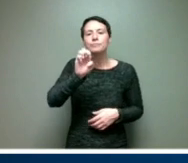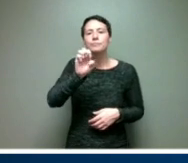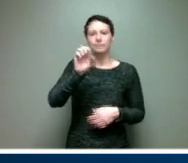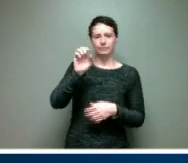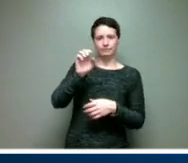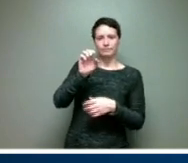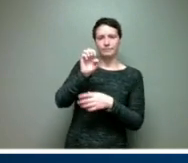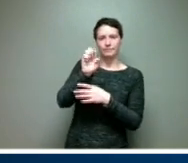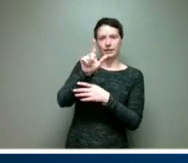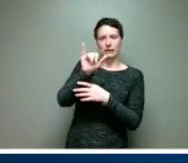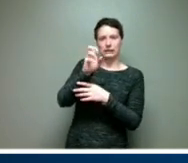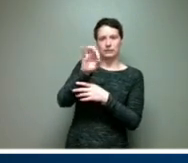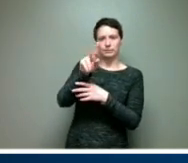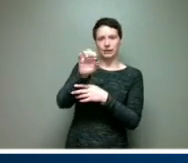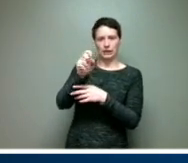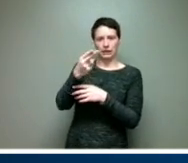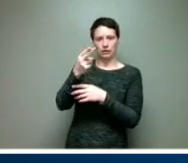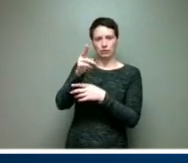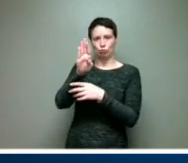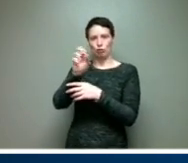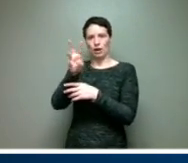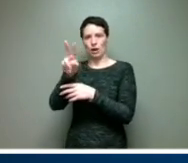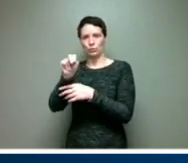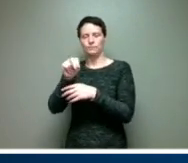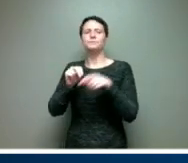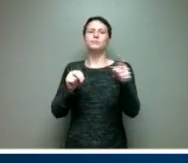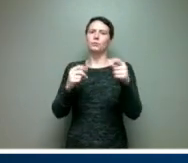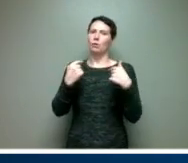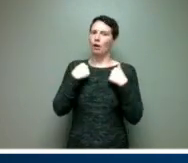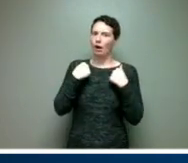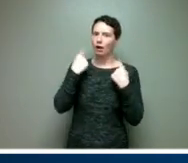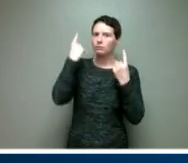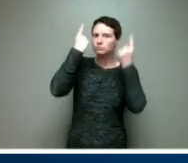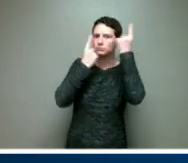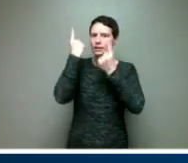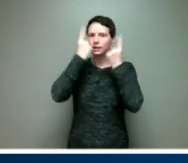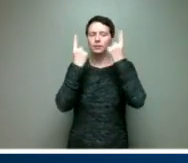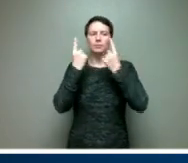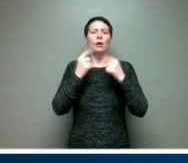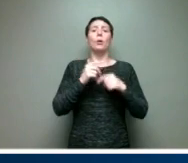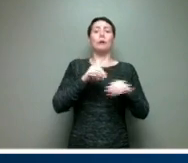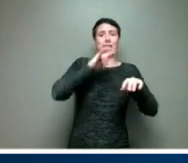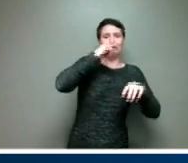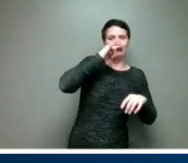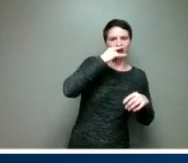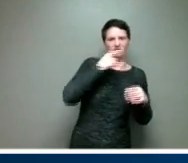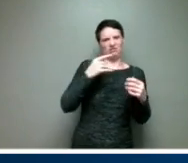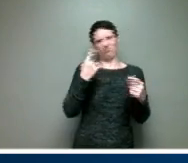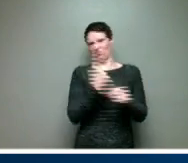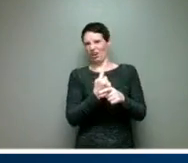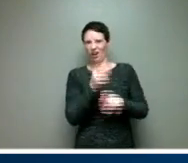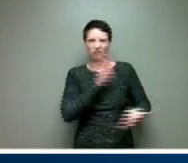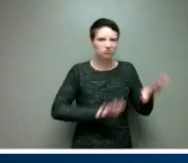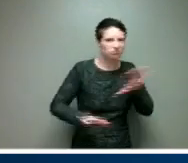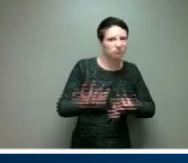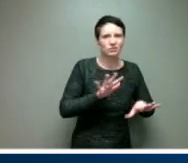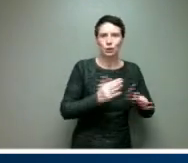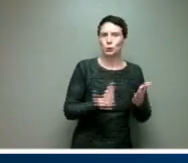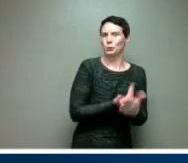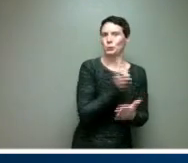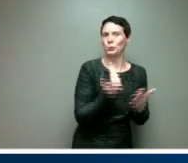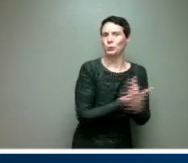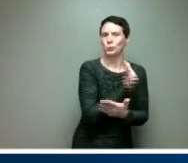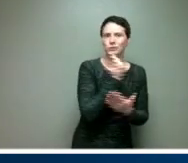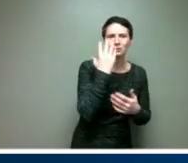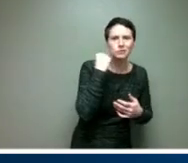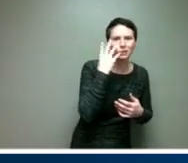how much their parents are also having to feel their way through the dark. Mm-hmm. So you mentioned some ways that parents can be in touch with the district,